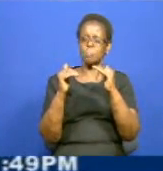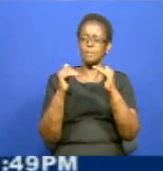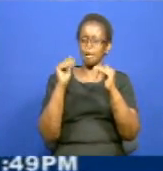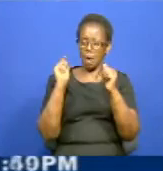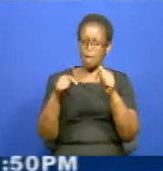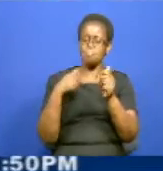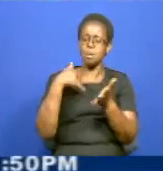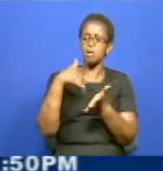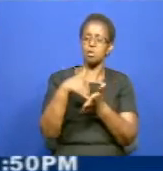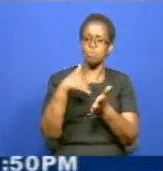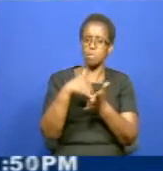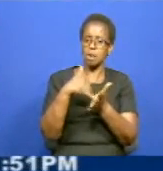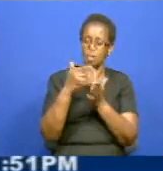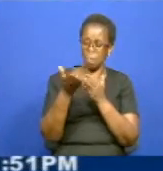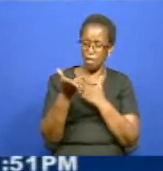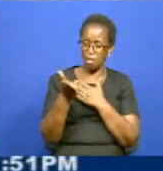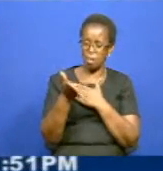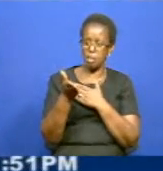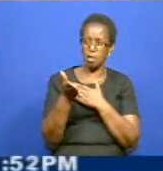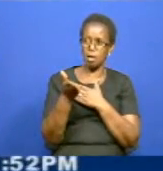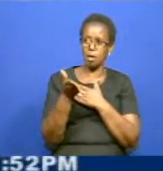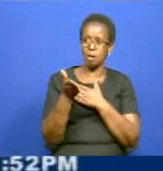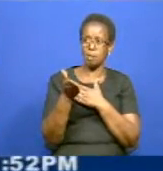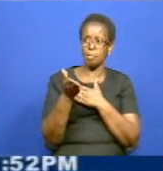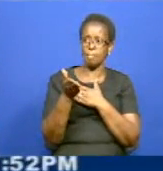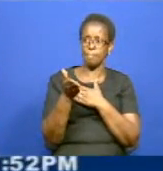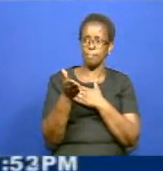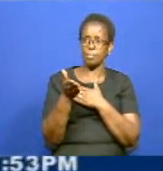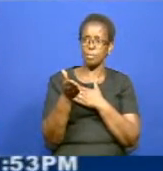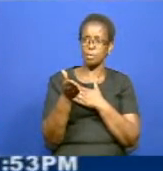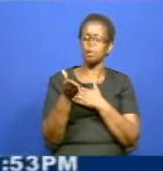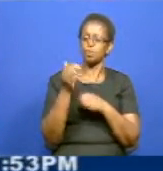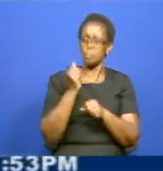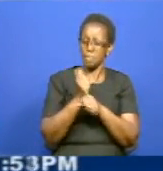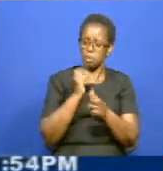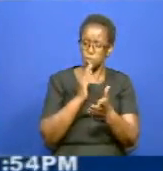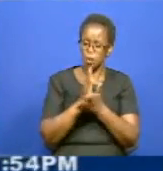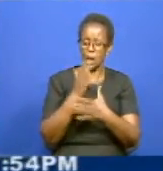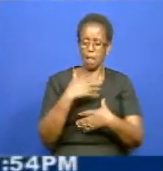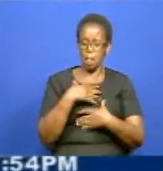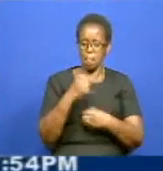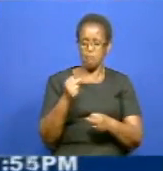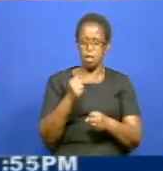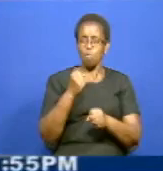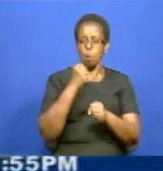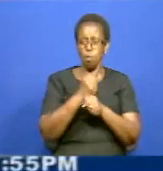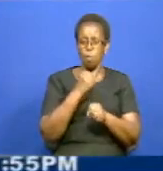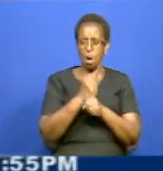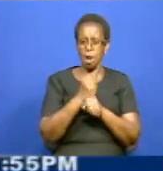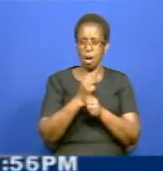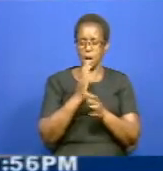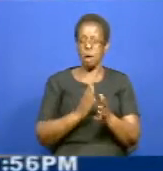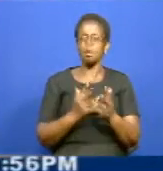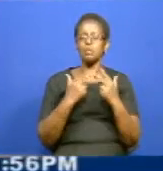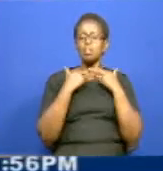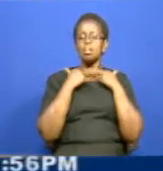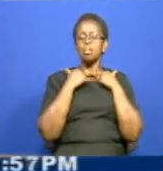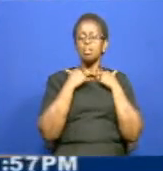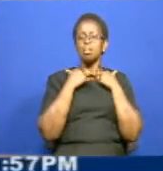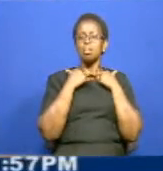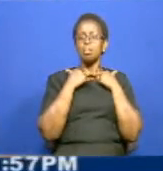or mechanization to ensure that a health official or a health worker does not stagnate in